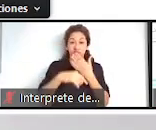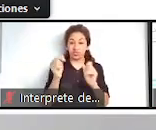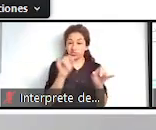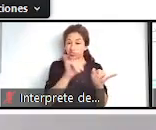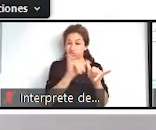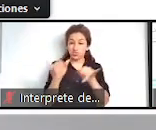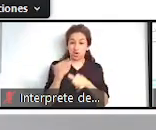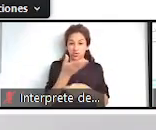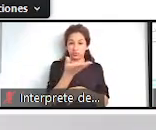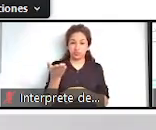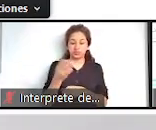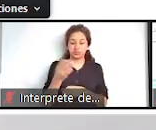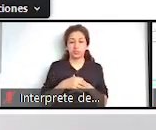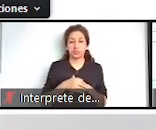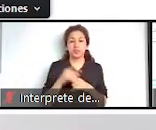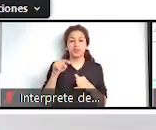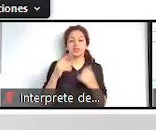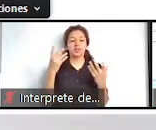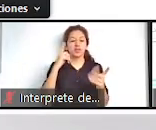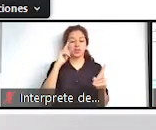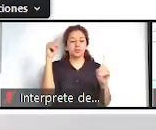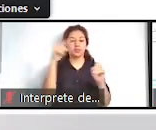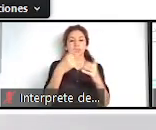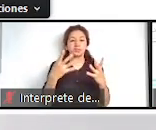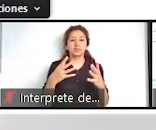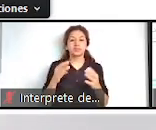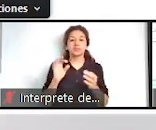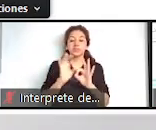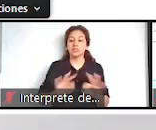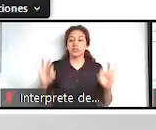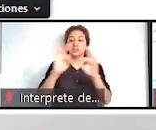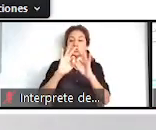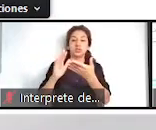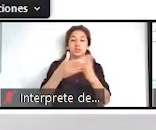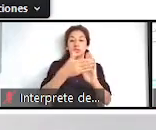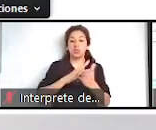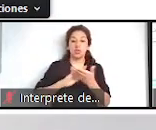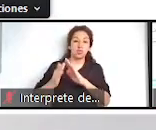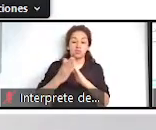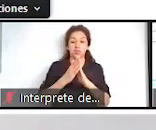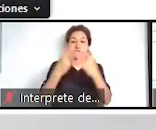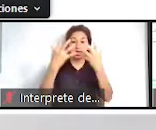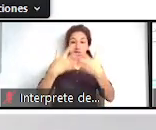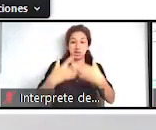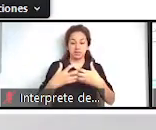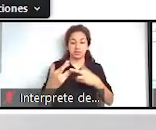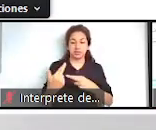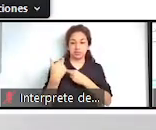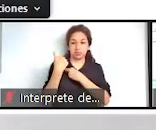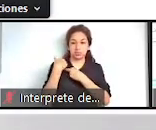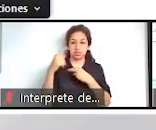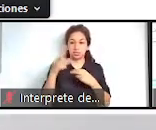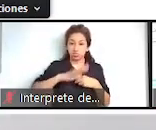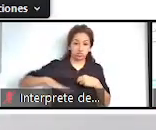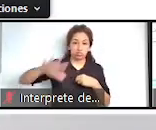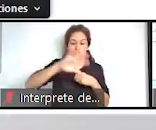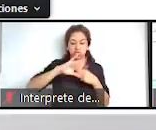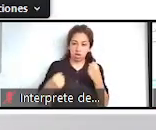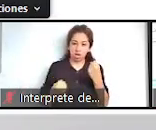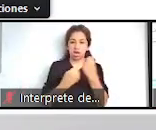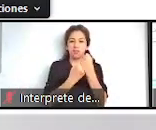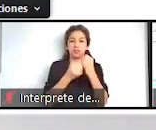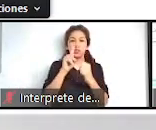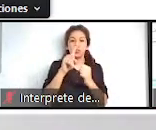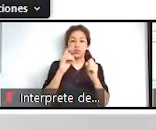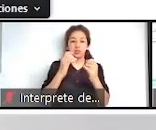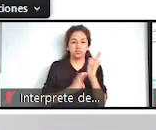objective in the united kingdom was to create a business community that was responsible and contributed to